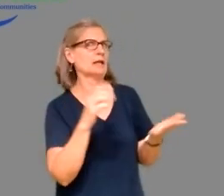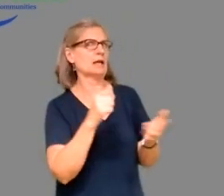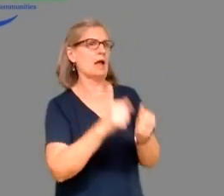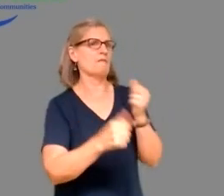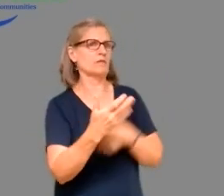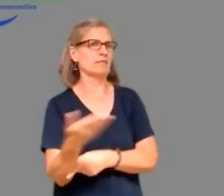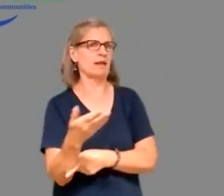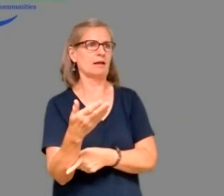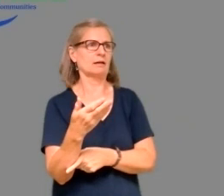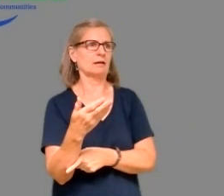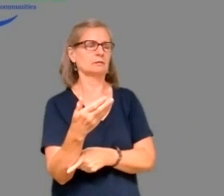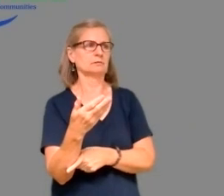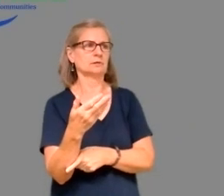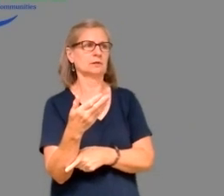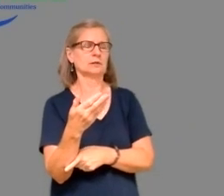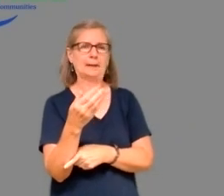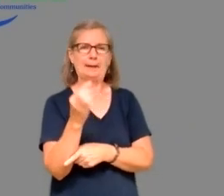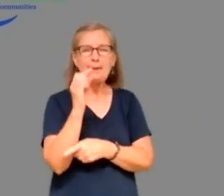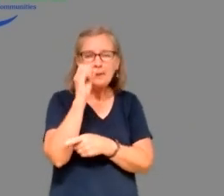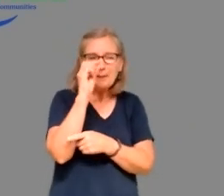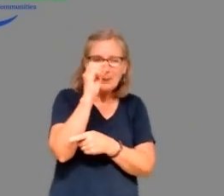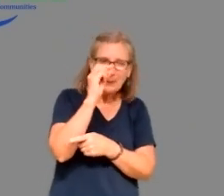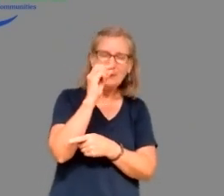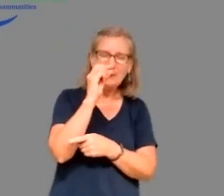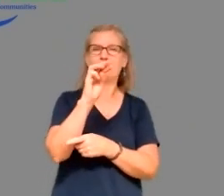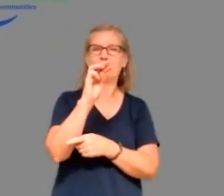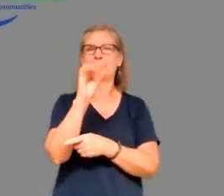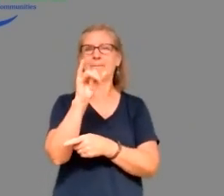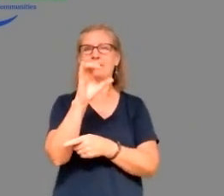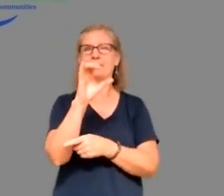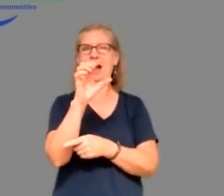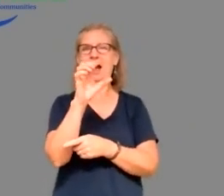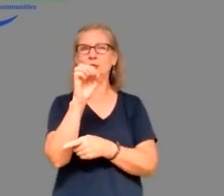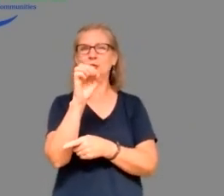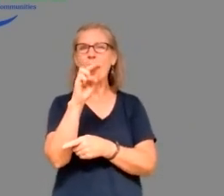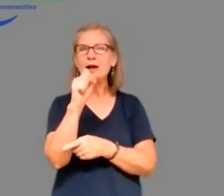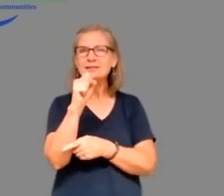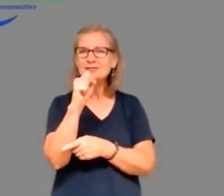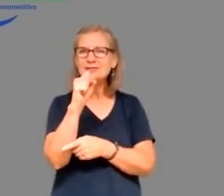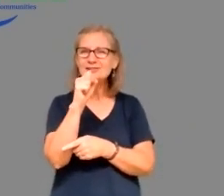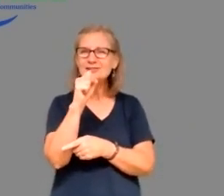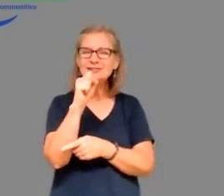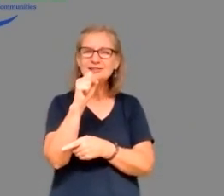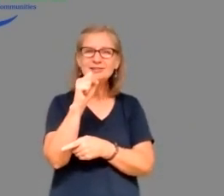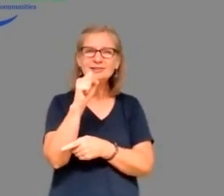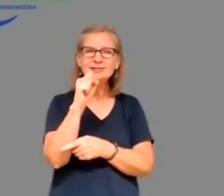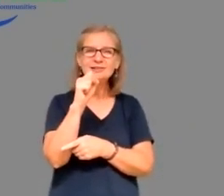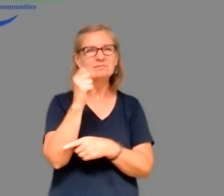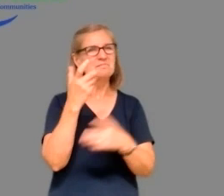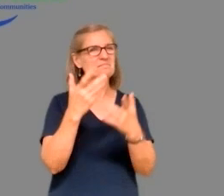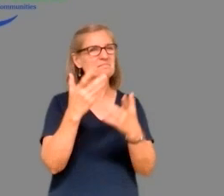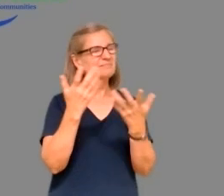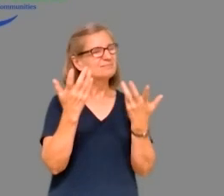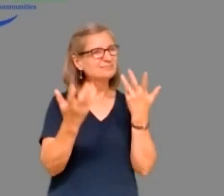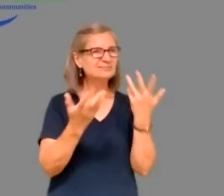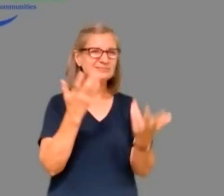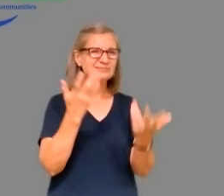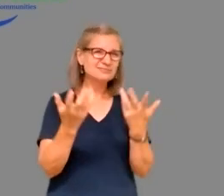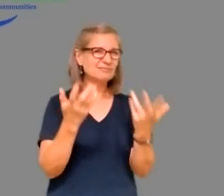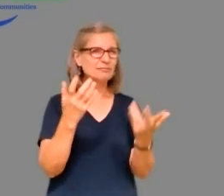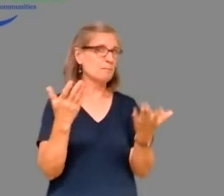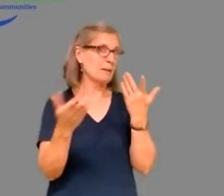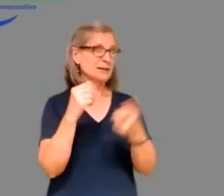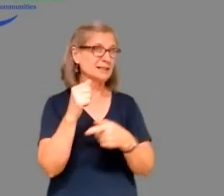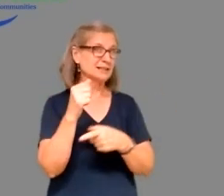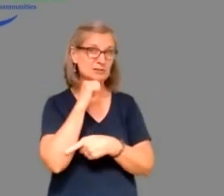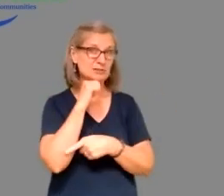less than X amount of microns. So in other words, in some cases, right, not even organic matter. Well, but what we've known since the